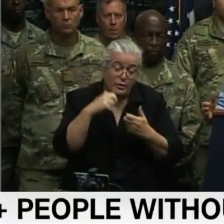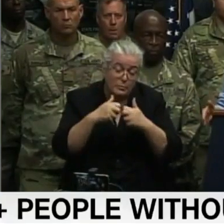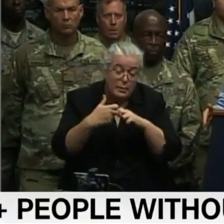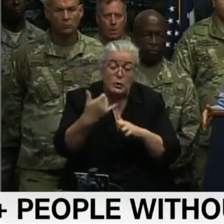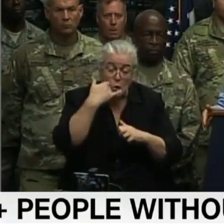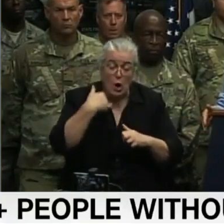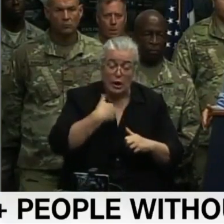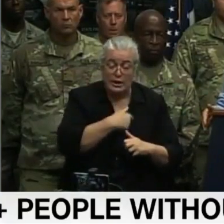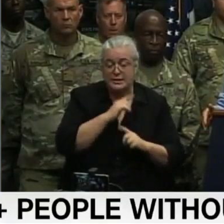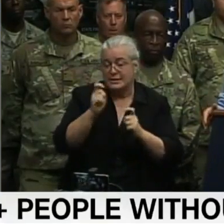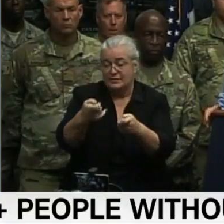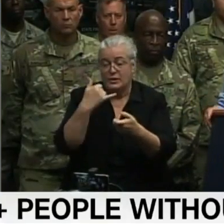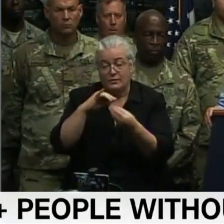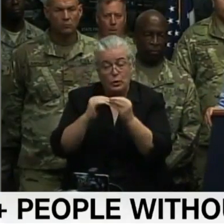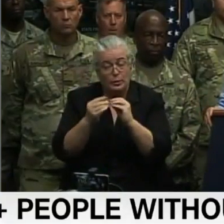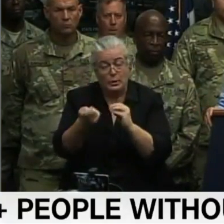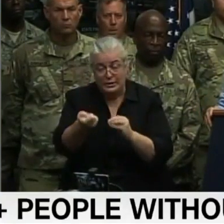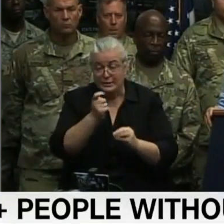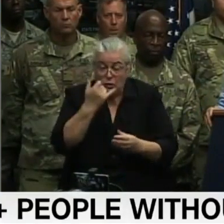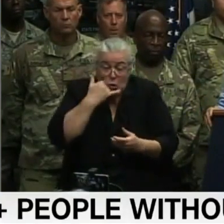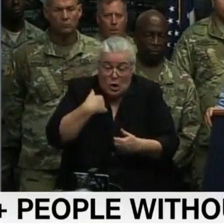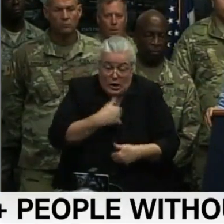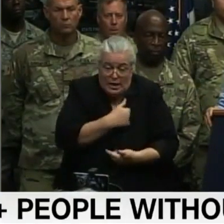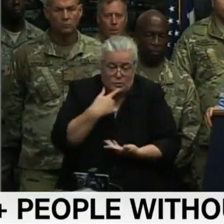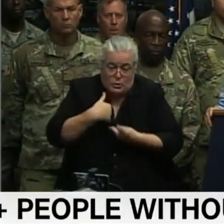I hope that doesn't happen.